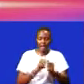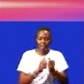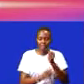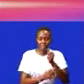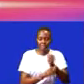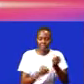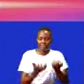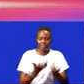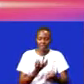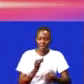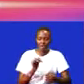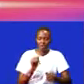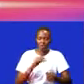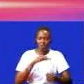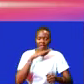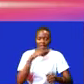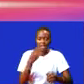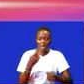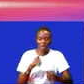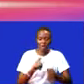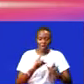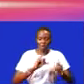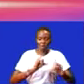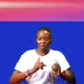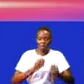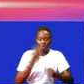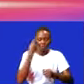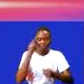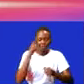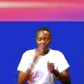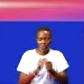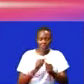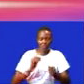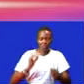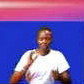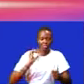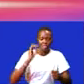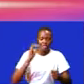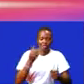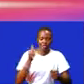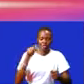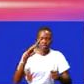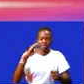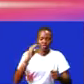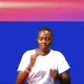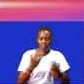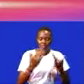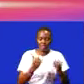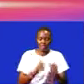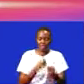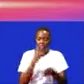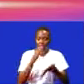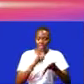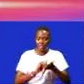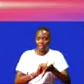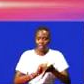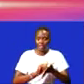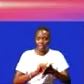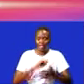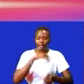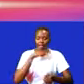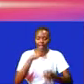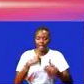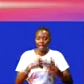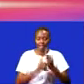moluor Odinga di Laro koma mano mar AUC kabende umedo ni Odinga nitire kod lony mararia ya eweche mago